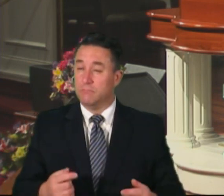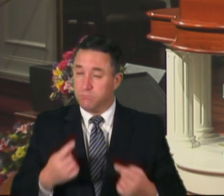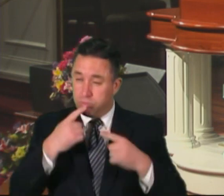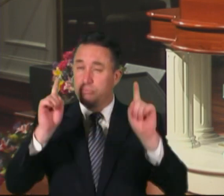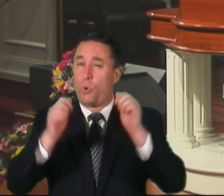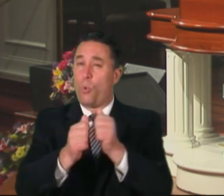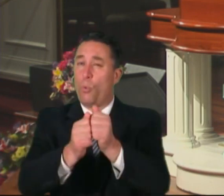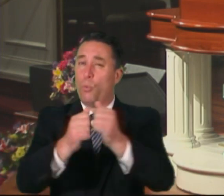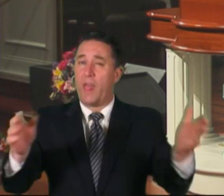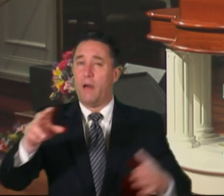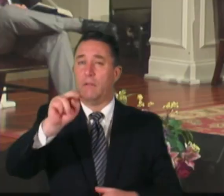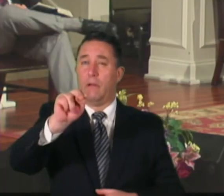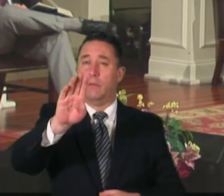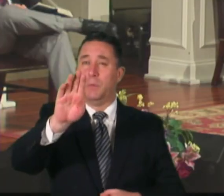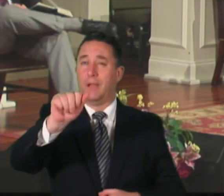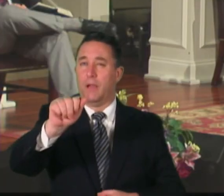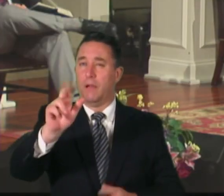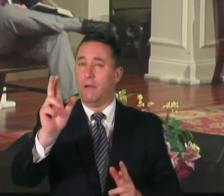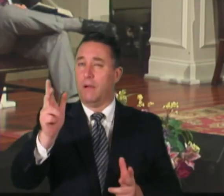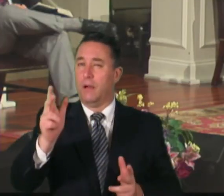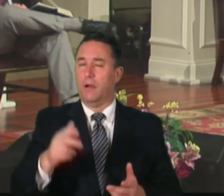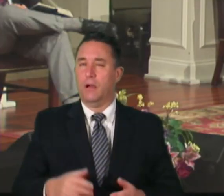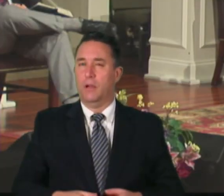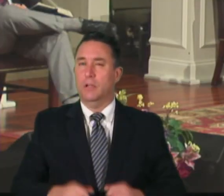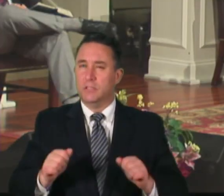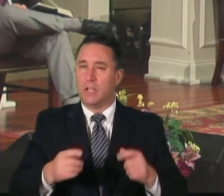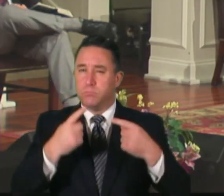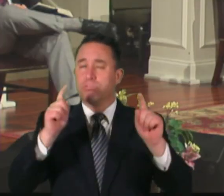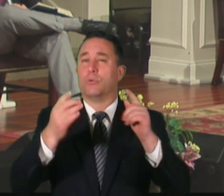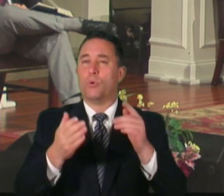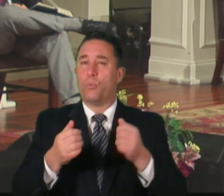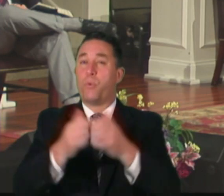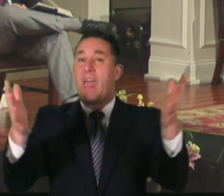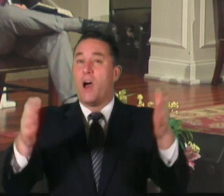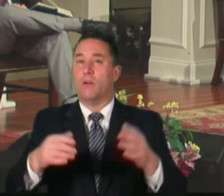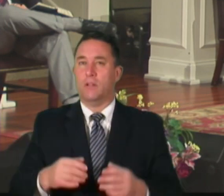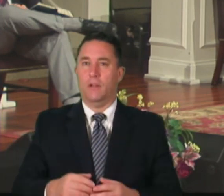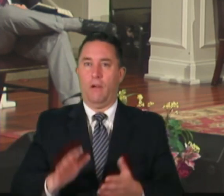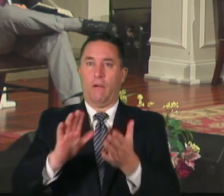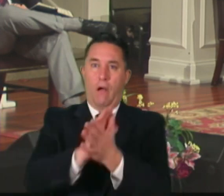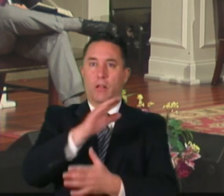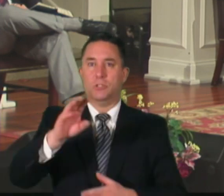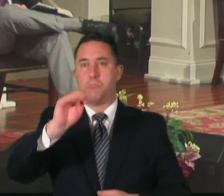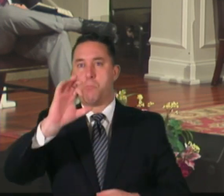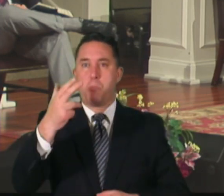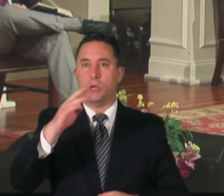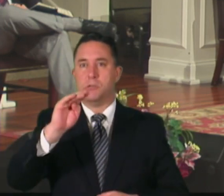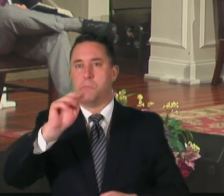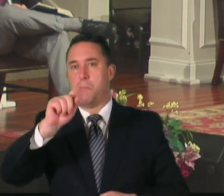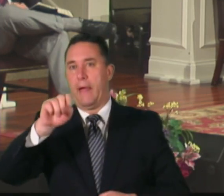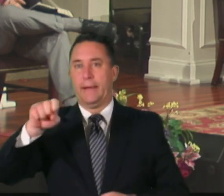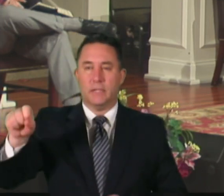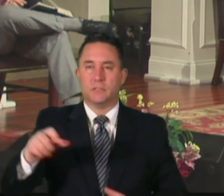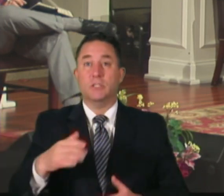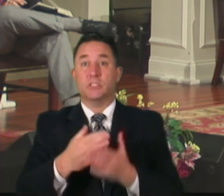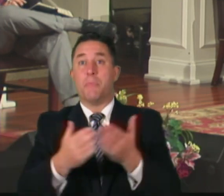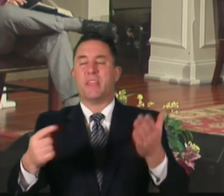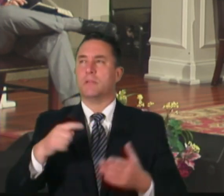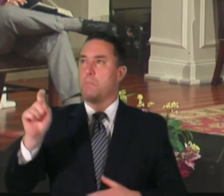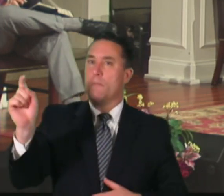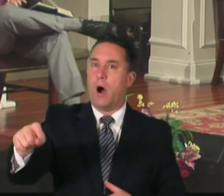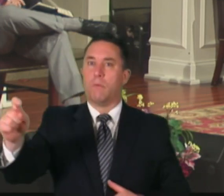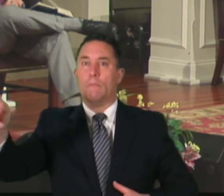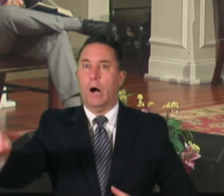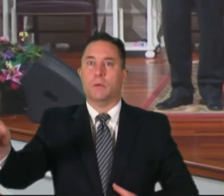NBA. You can get through without March Madness. You can get through without some of the things we thought we had